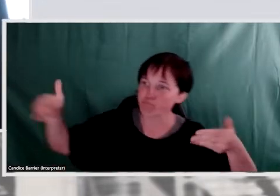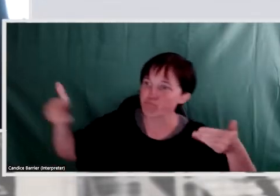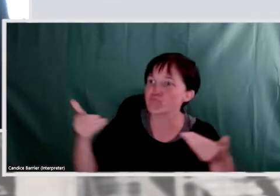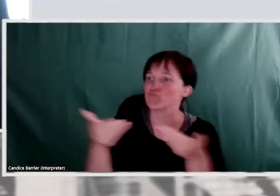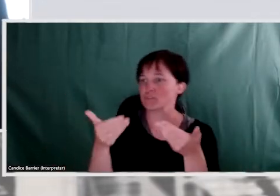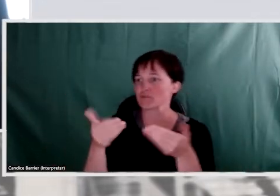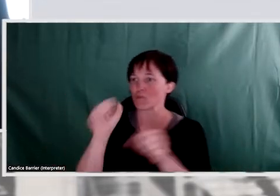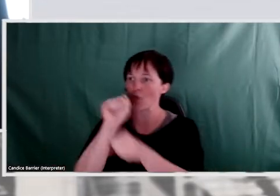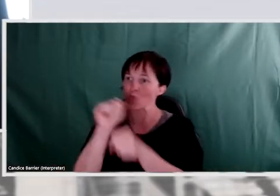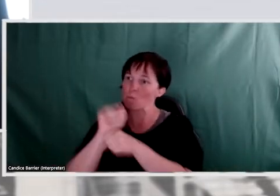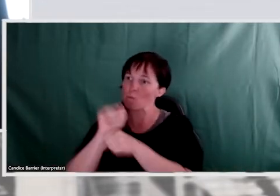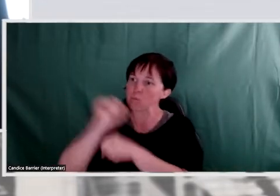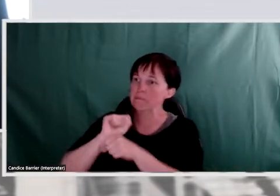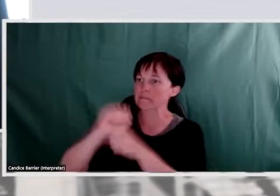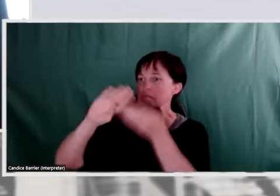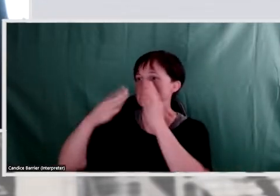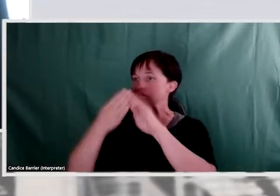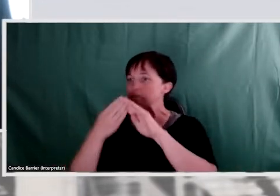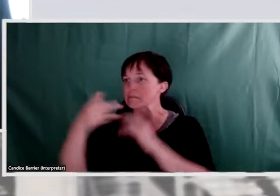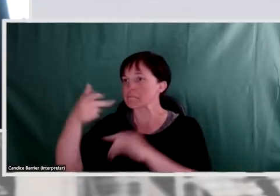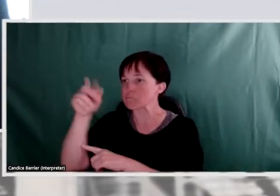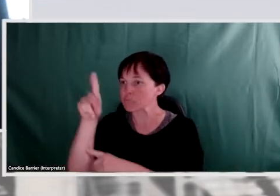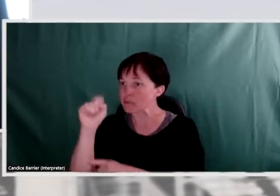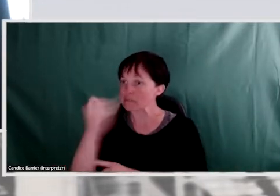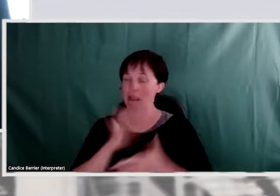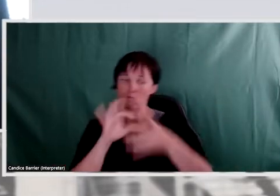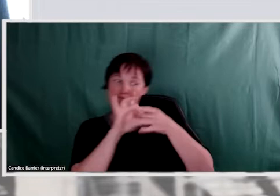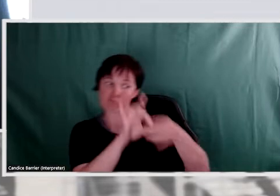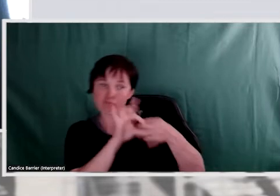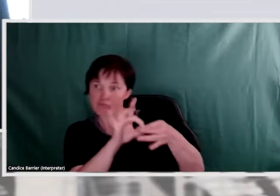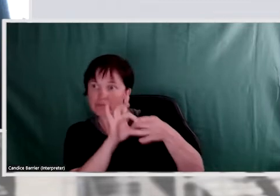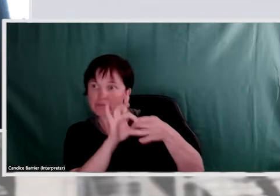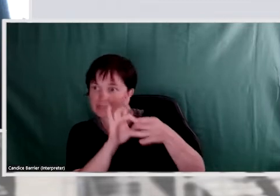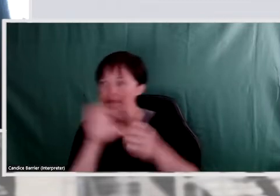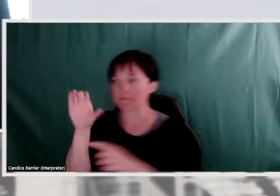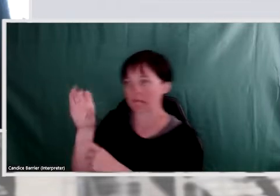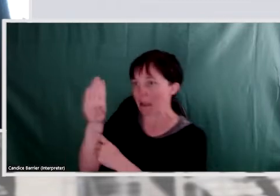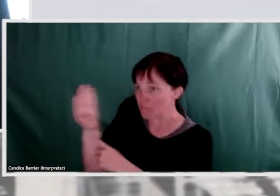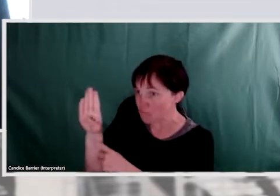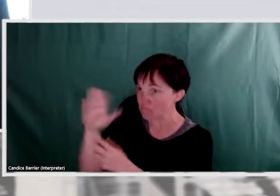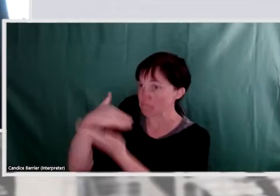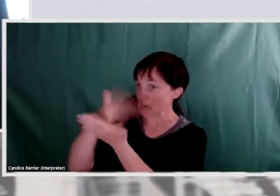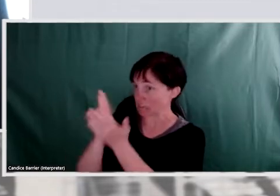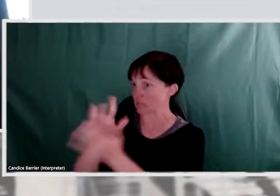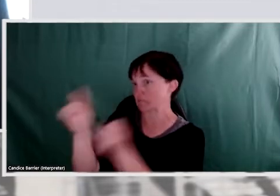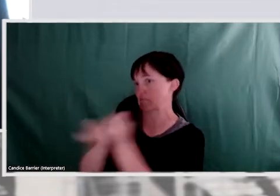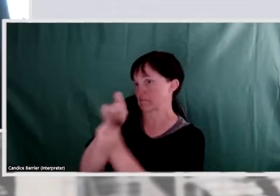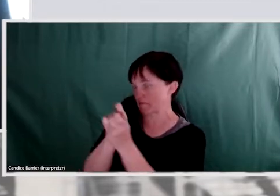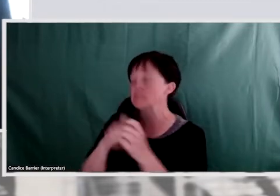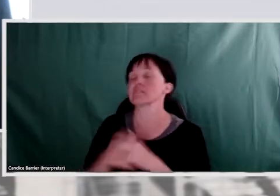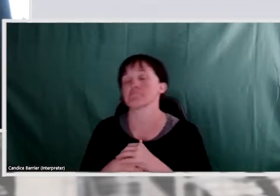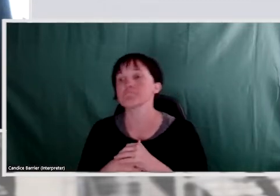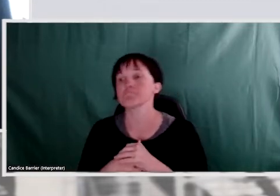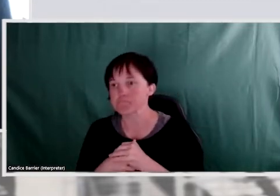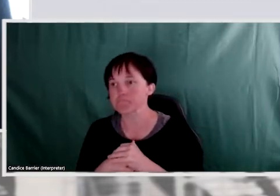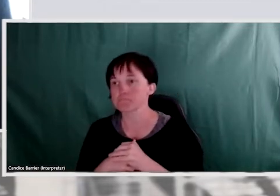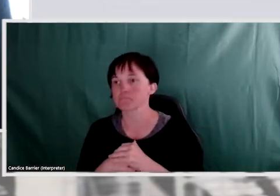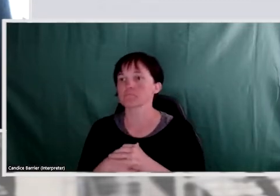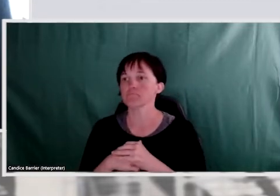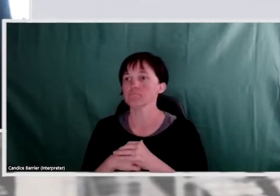the work of city parks and our relationship to the capital budget specifically. So, you know,